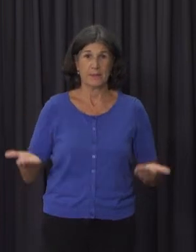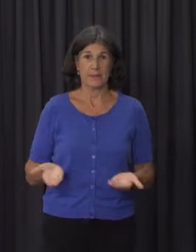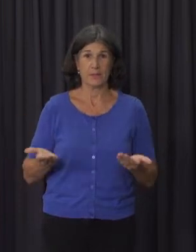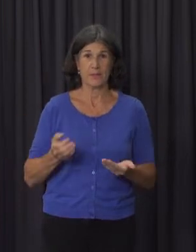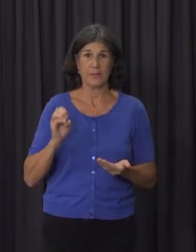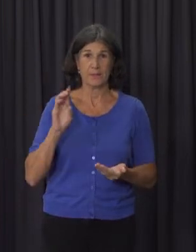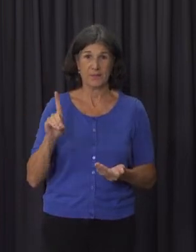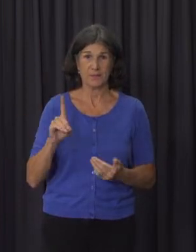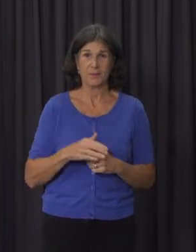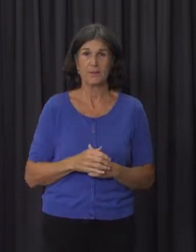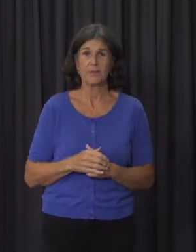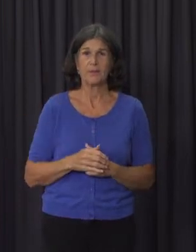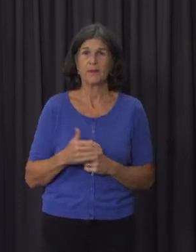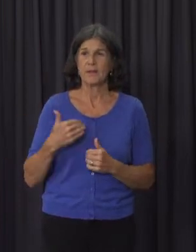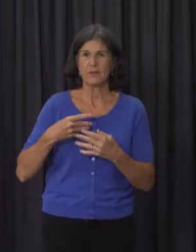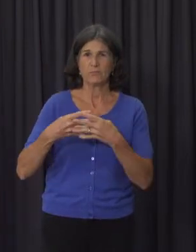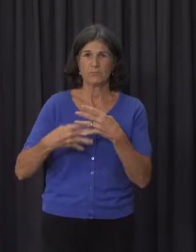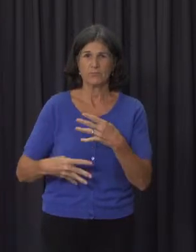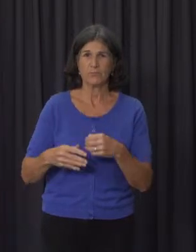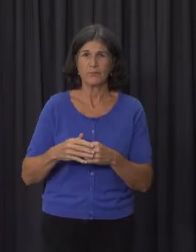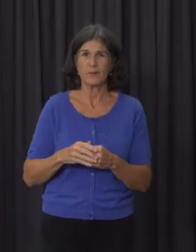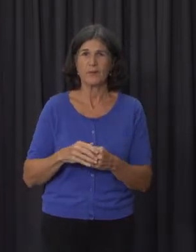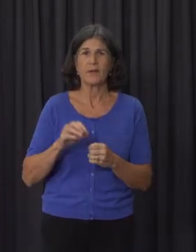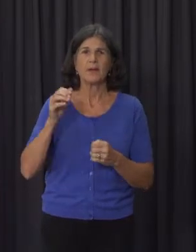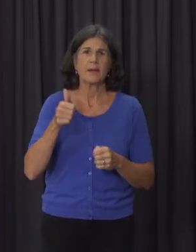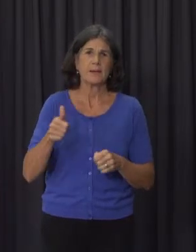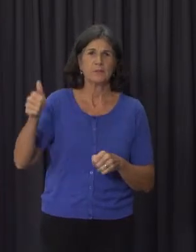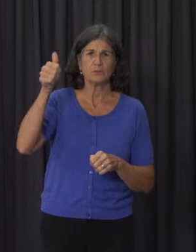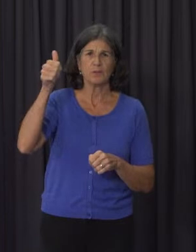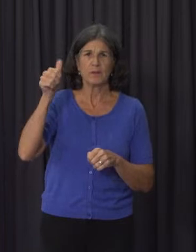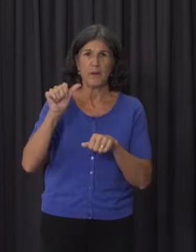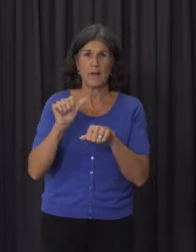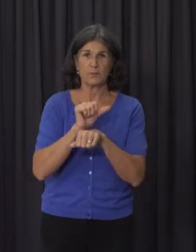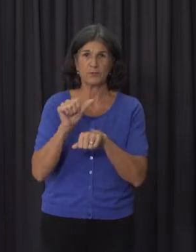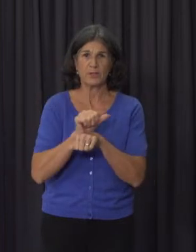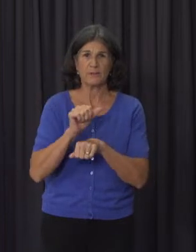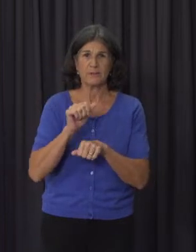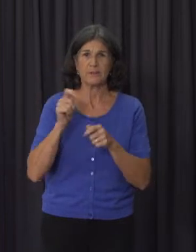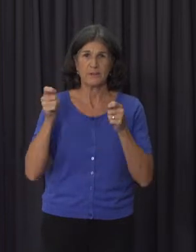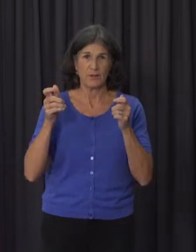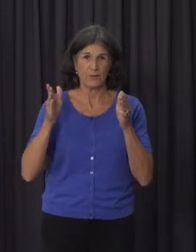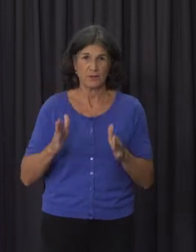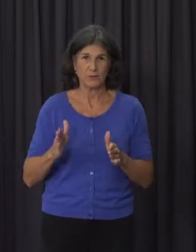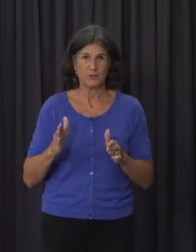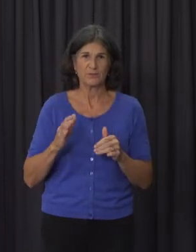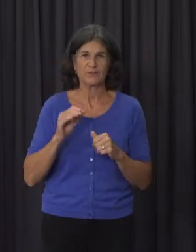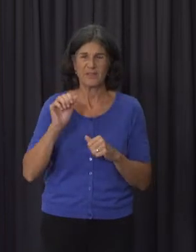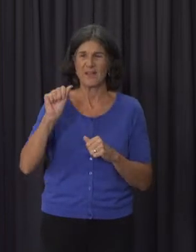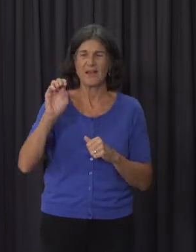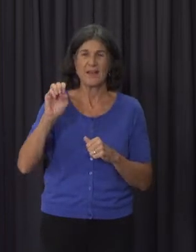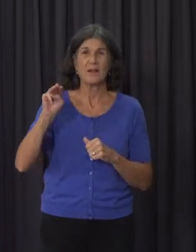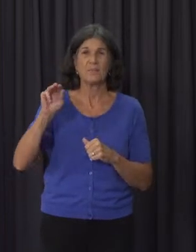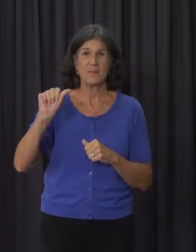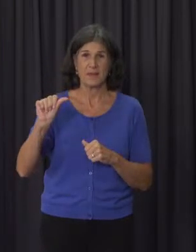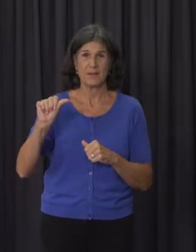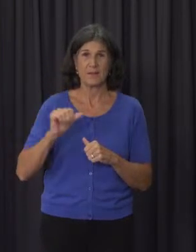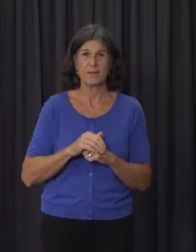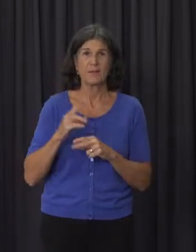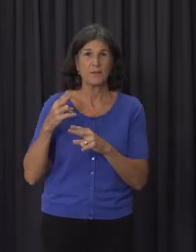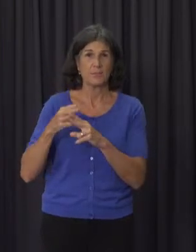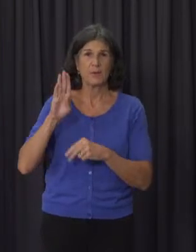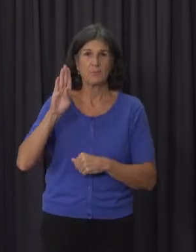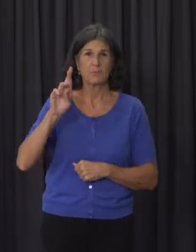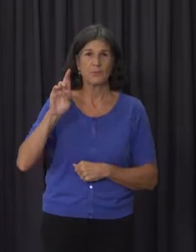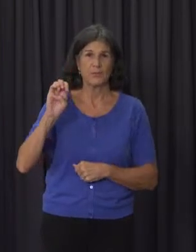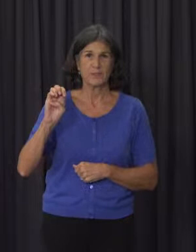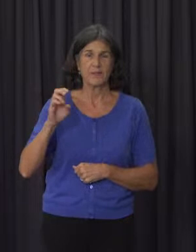us are Bree Hutchinson, Executive Director with Alberta Emergency Management Agency, and José Saint-Onge, Information